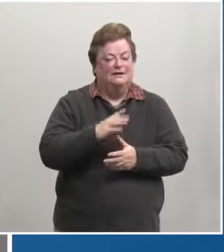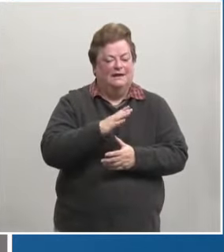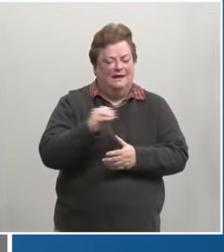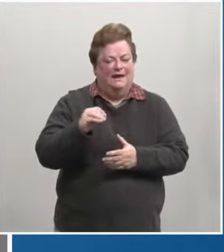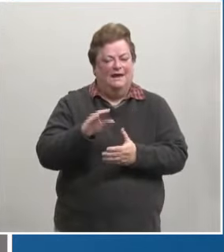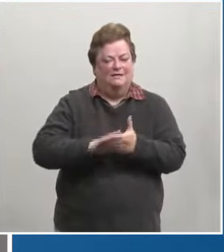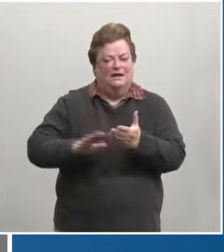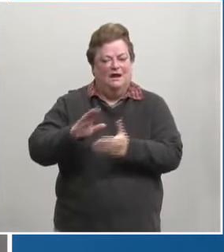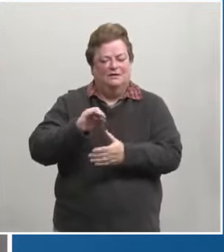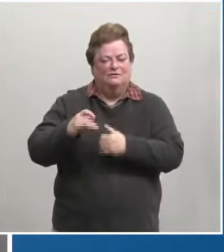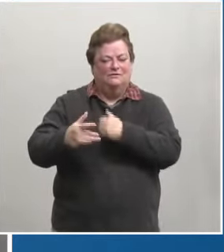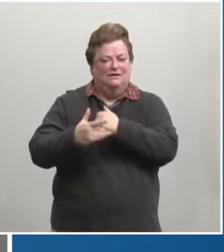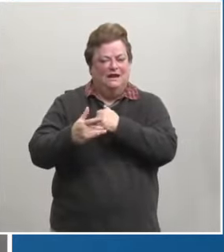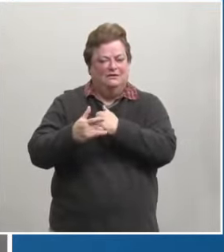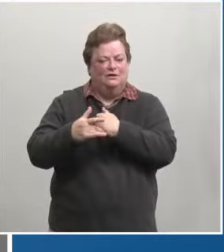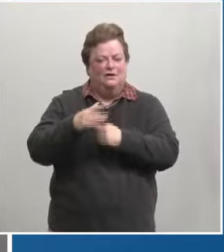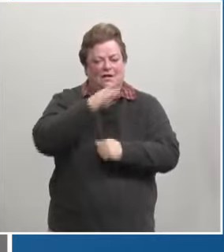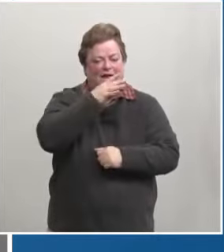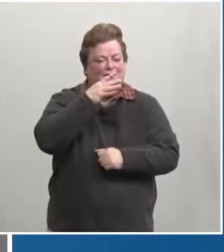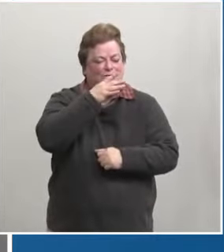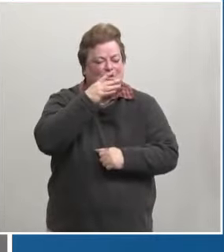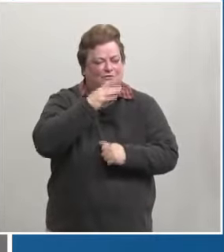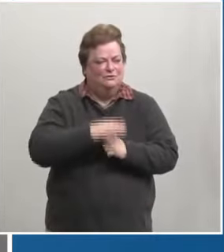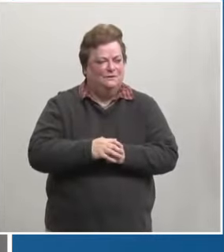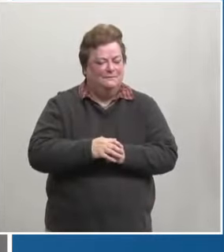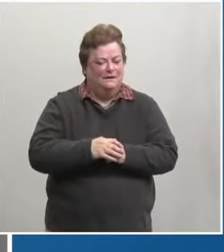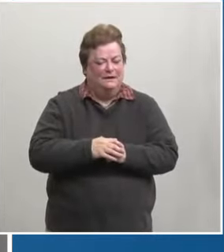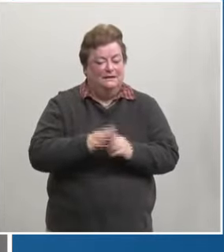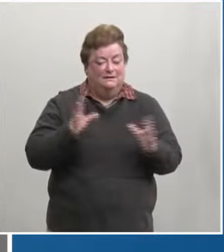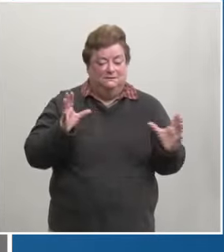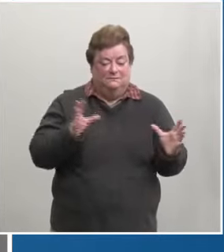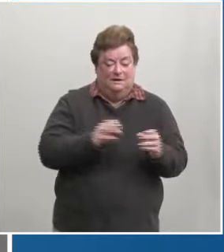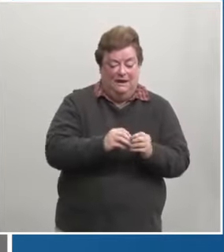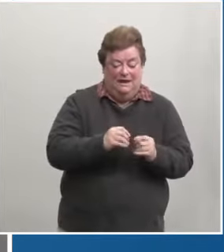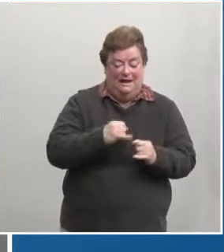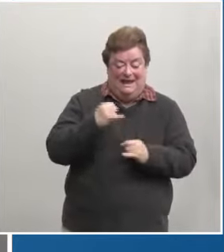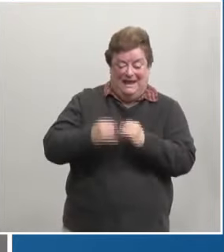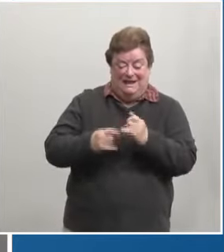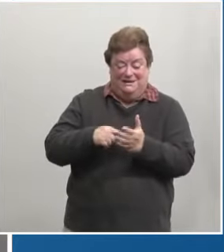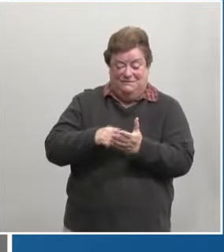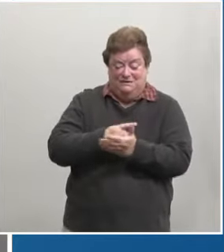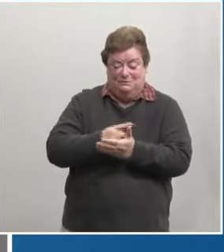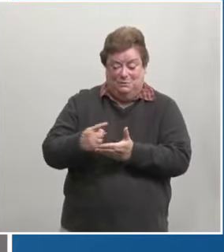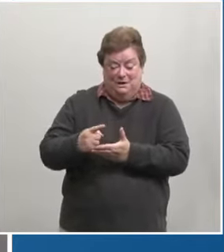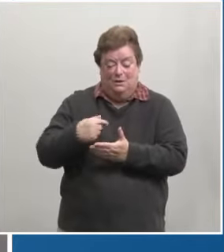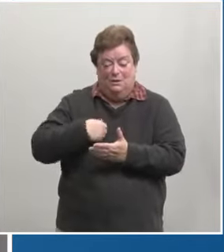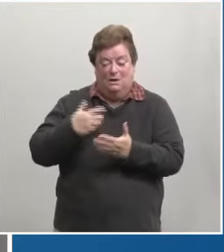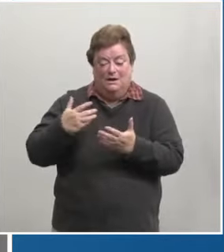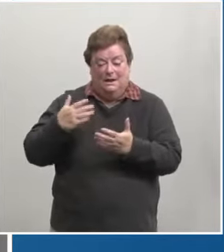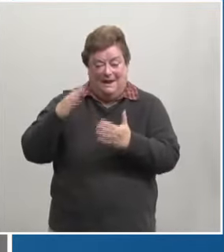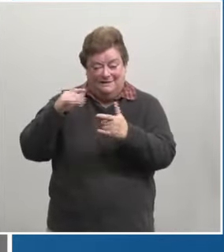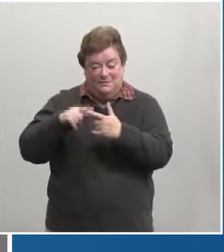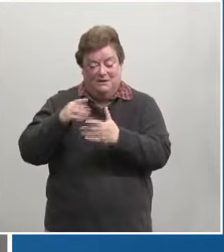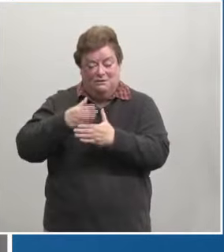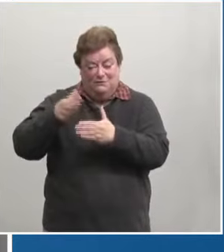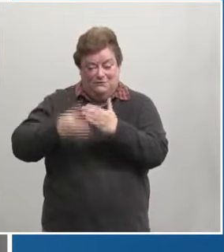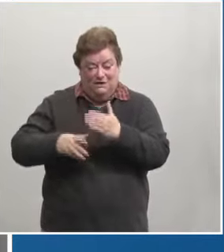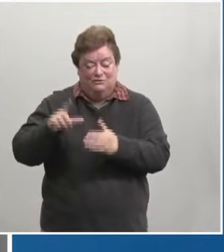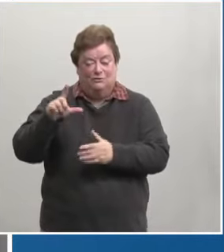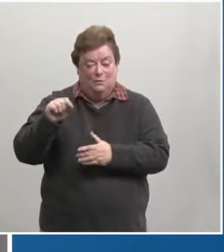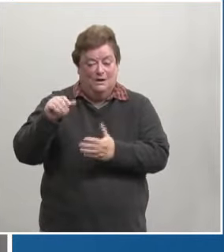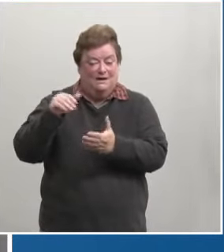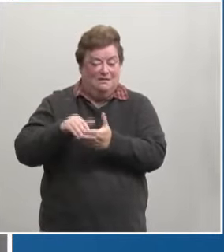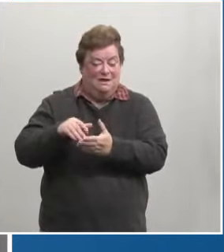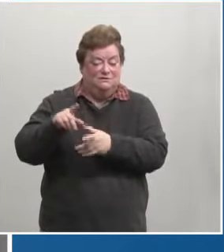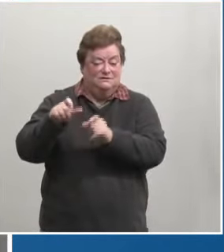Nebraska College of Technical Agriculture. By the end of this week, we expect to have completed 20,000